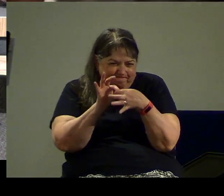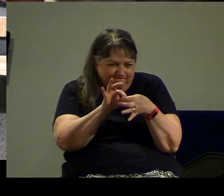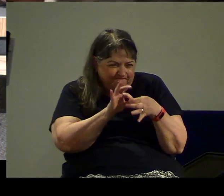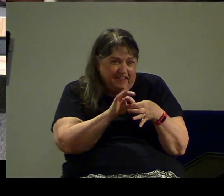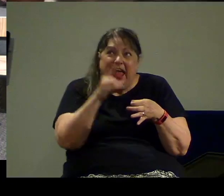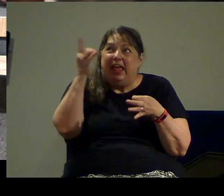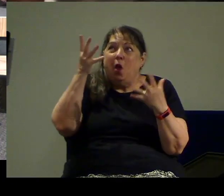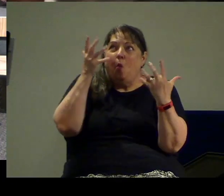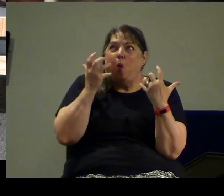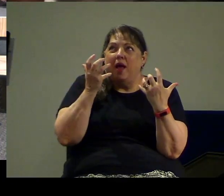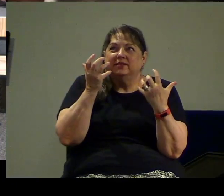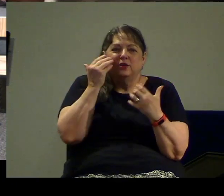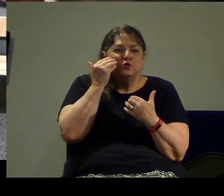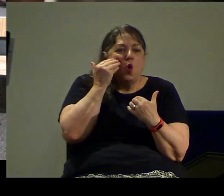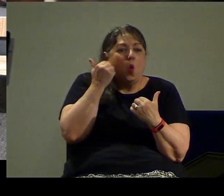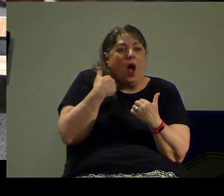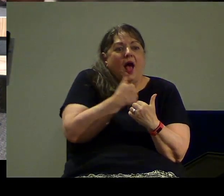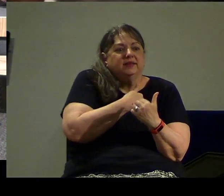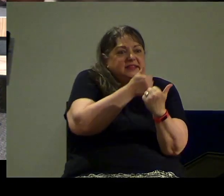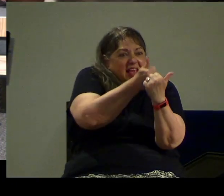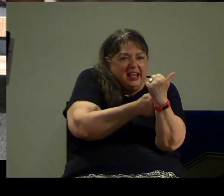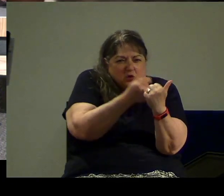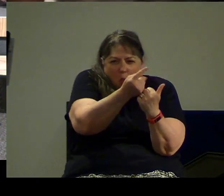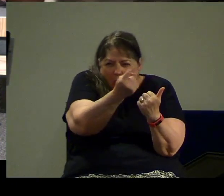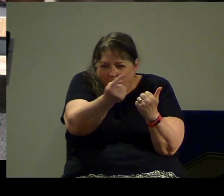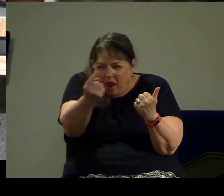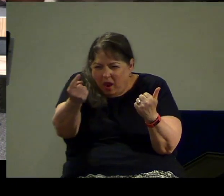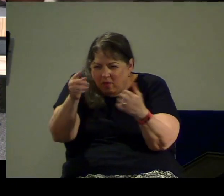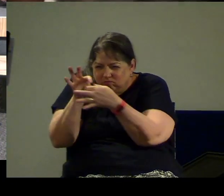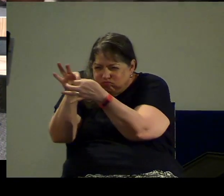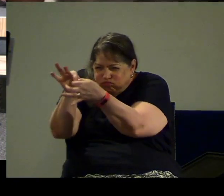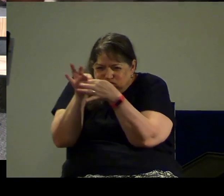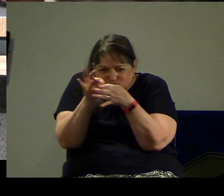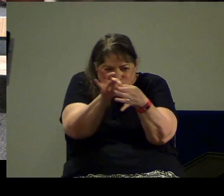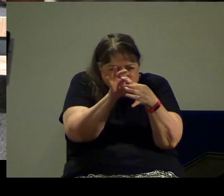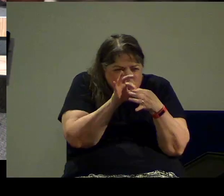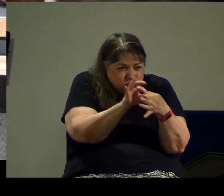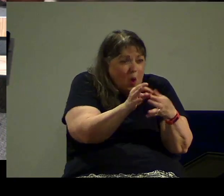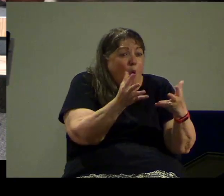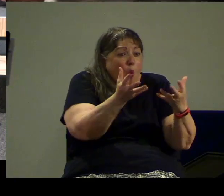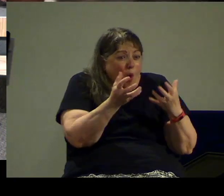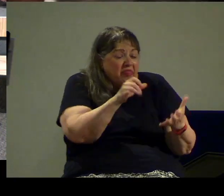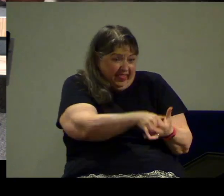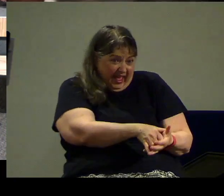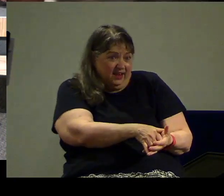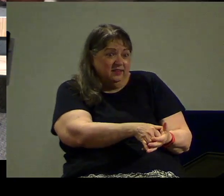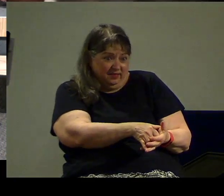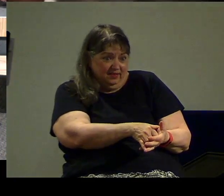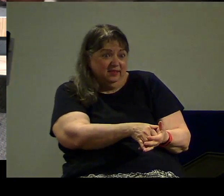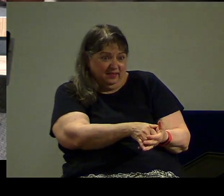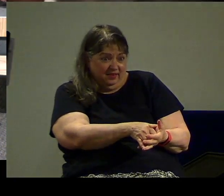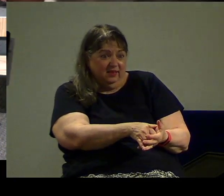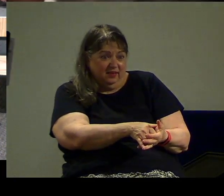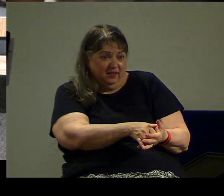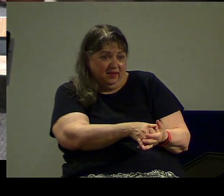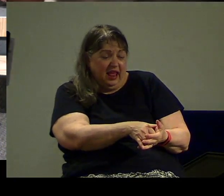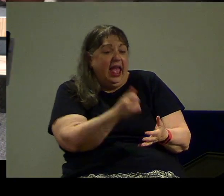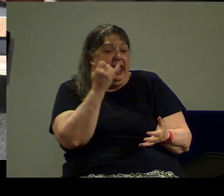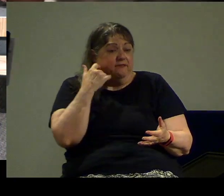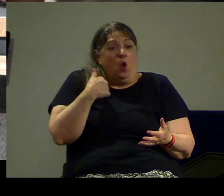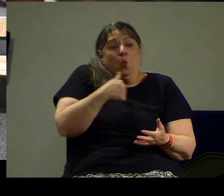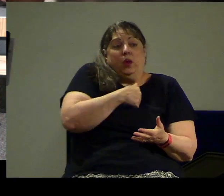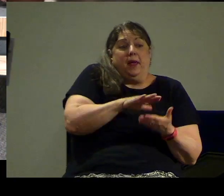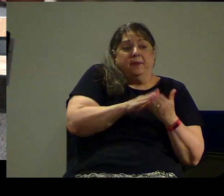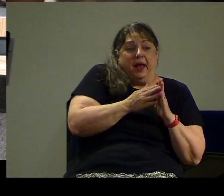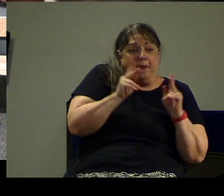of us, and he wanted to be with us. And so being a man after God's own heart means I wanted to abide.